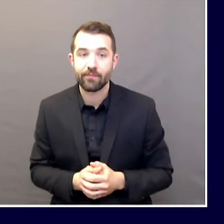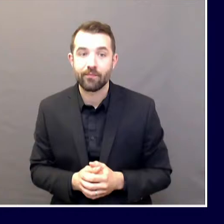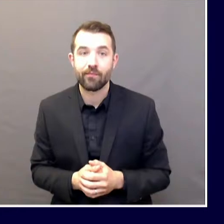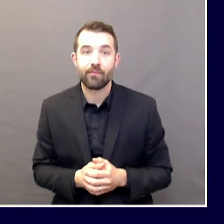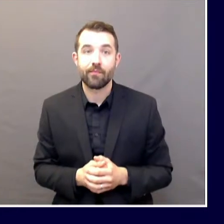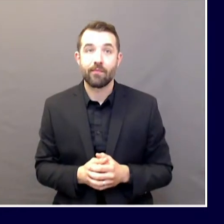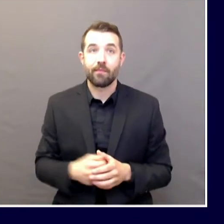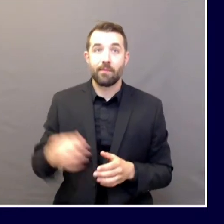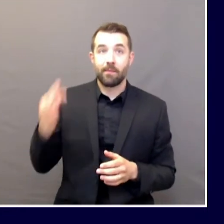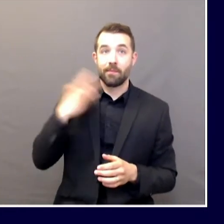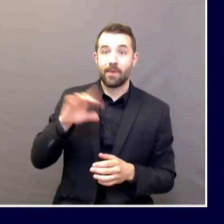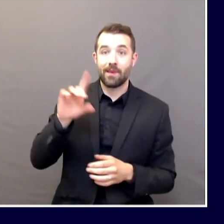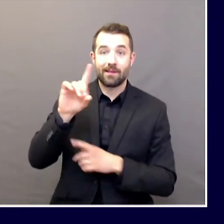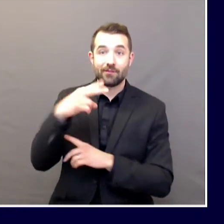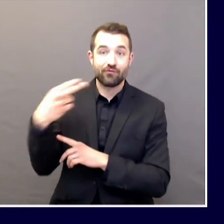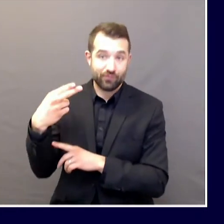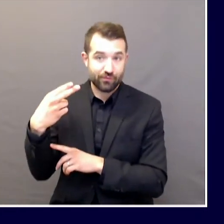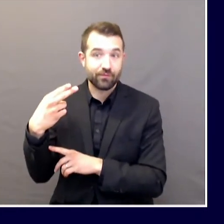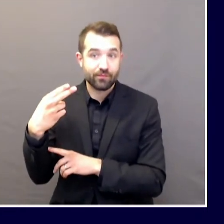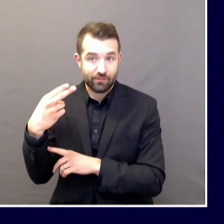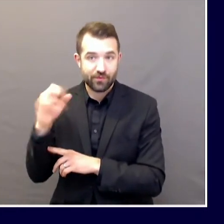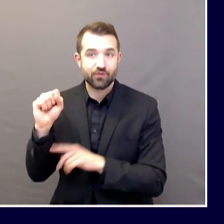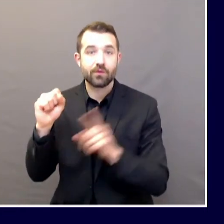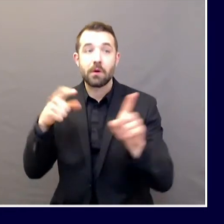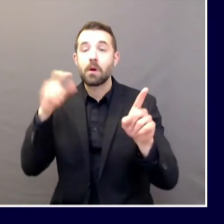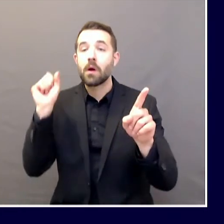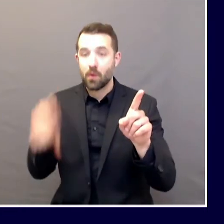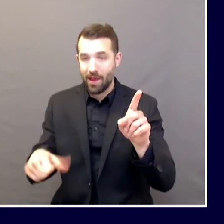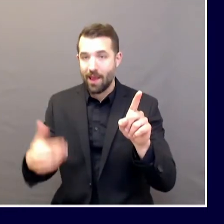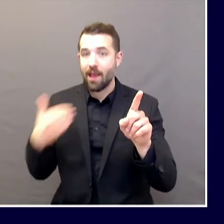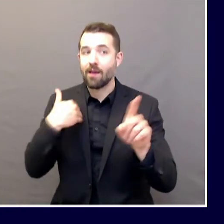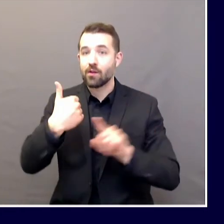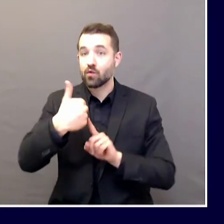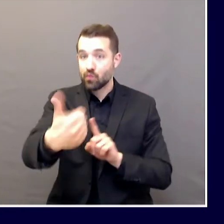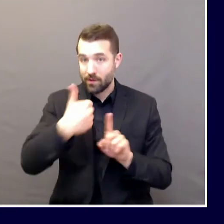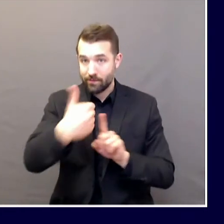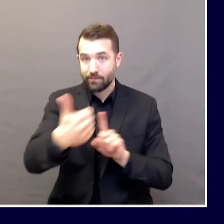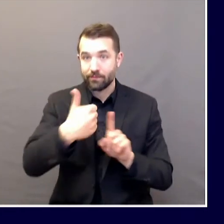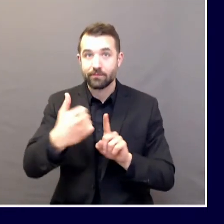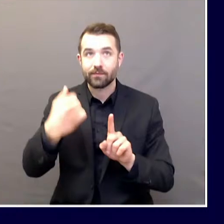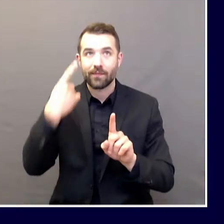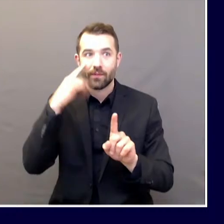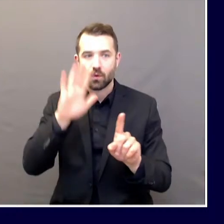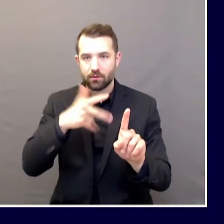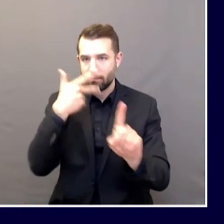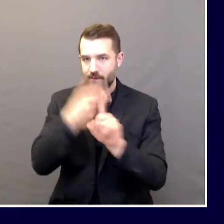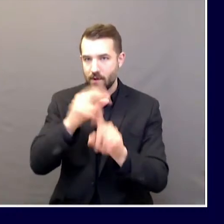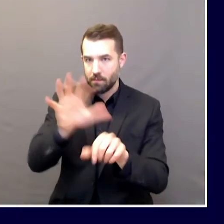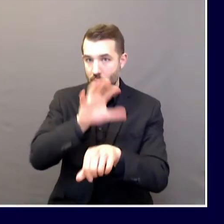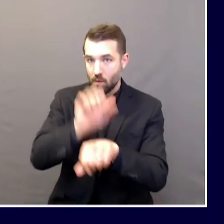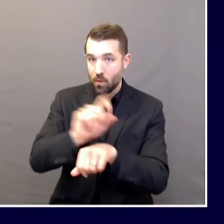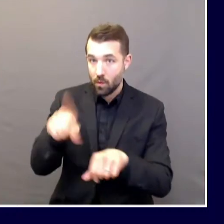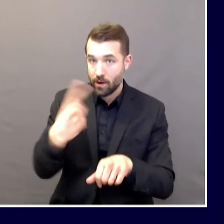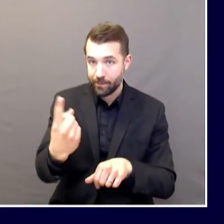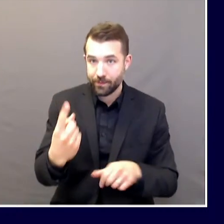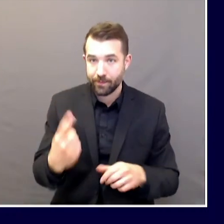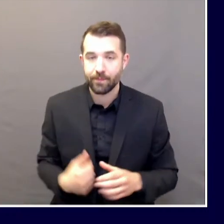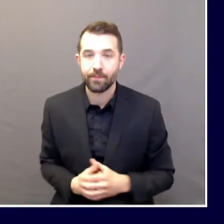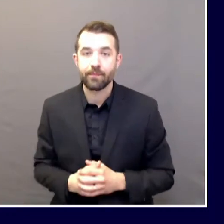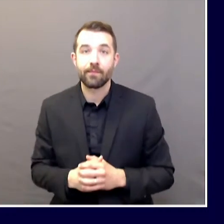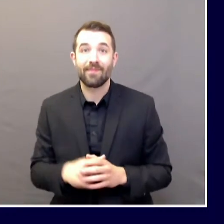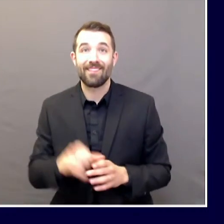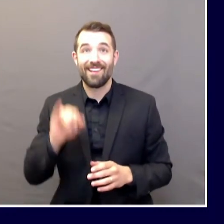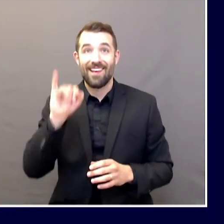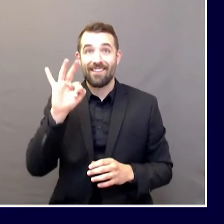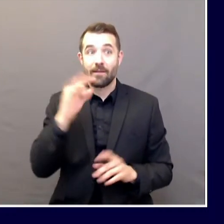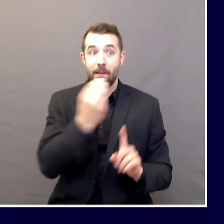provide transportation for appointments that you may have for your vaccine, for appointments scheduled Monday through Saturday